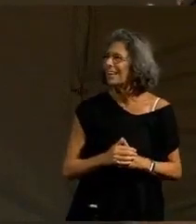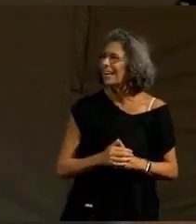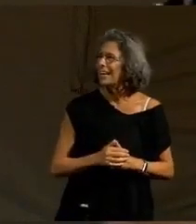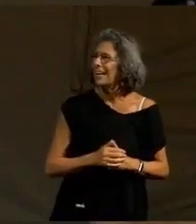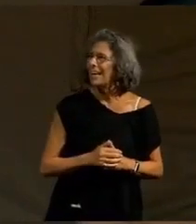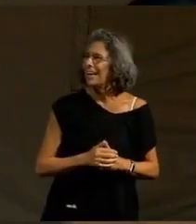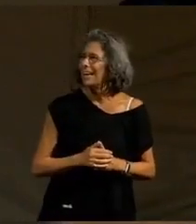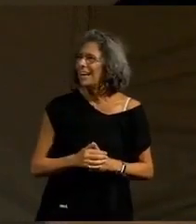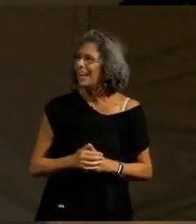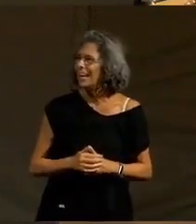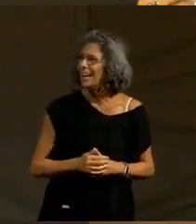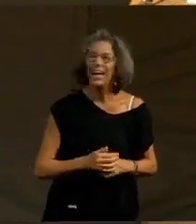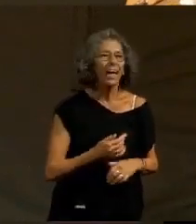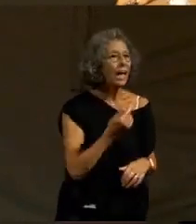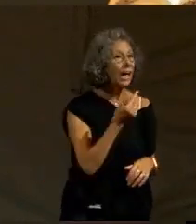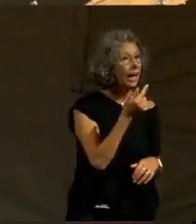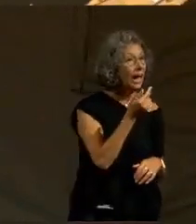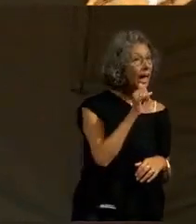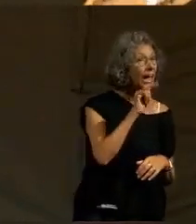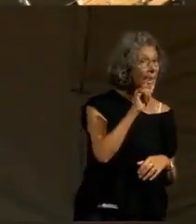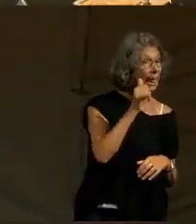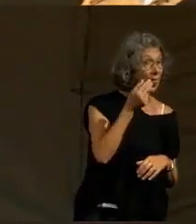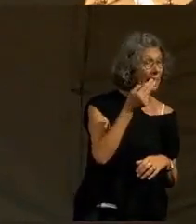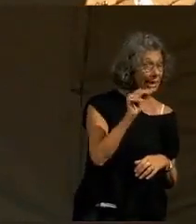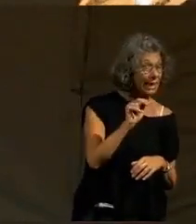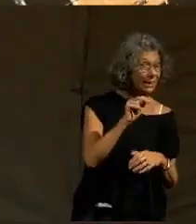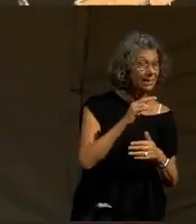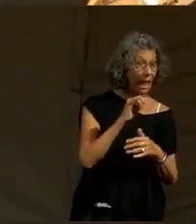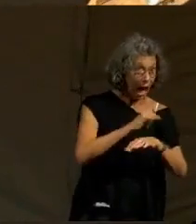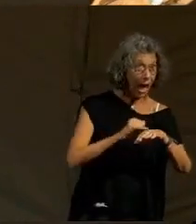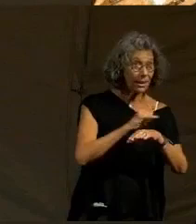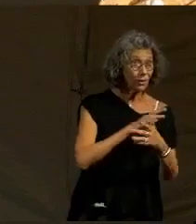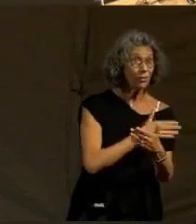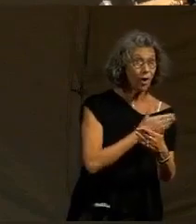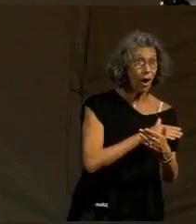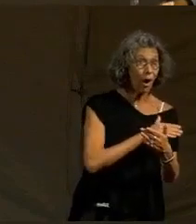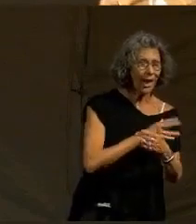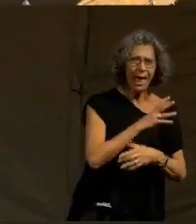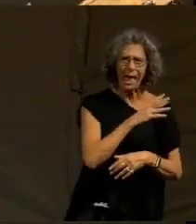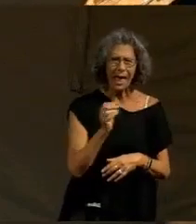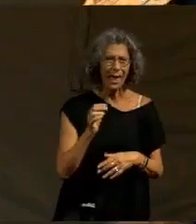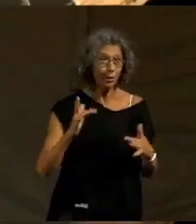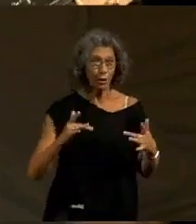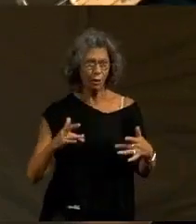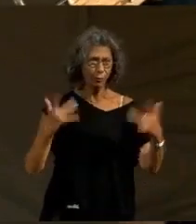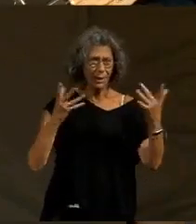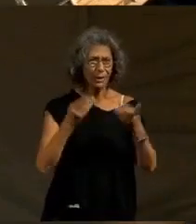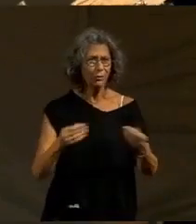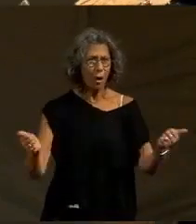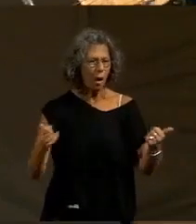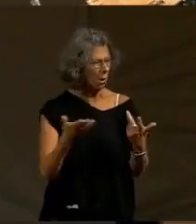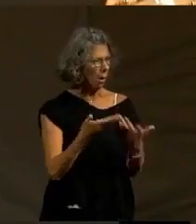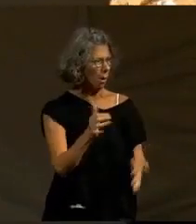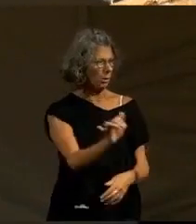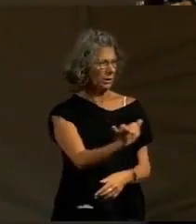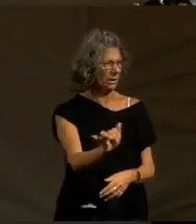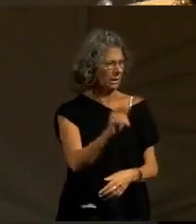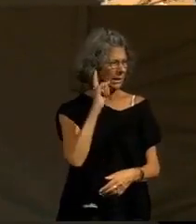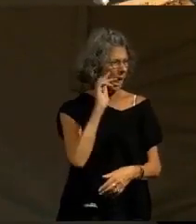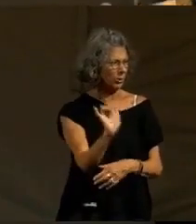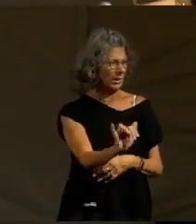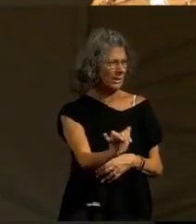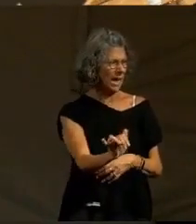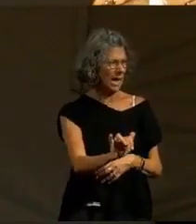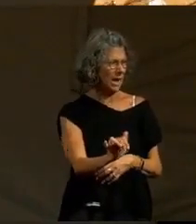Gone basically got the same chord changes. But I learned something else too. And I'm gonna leave this with you. When you begin to doubt